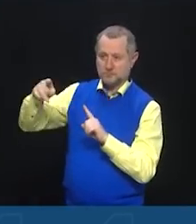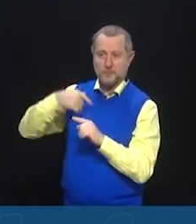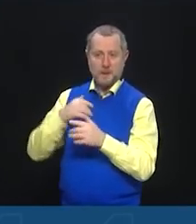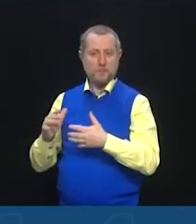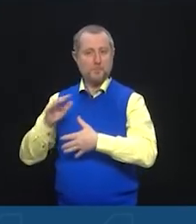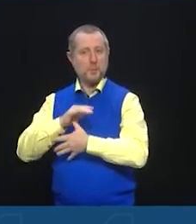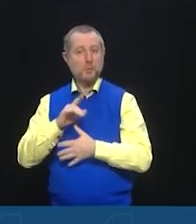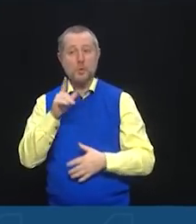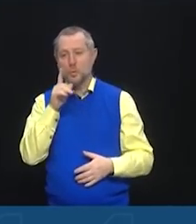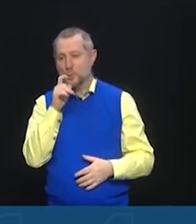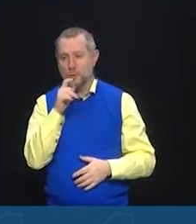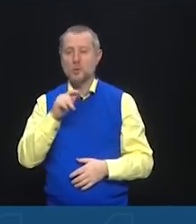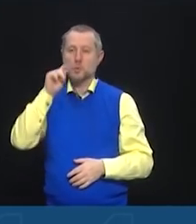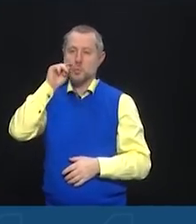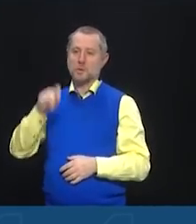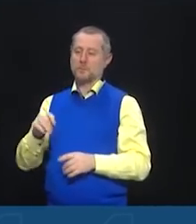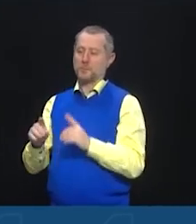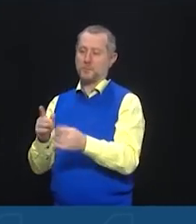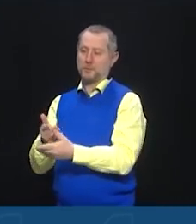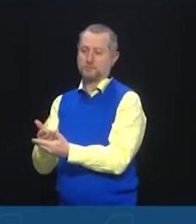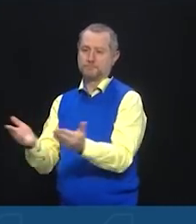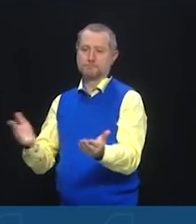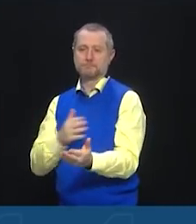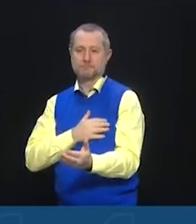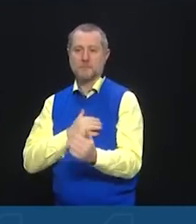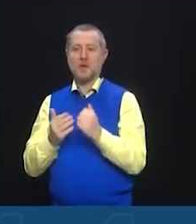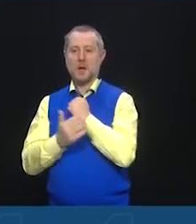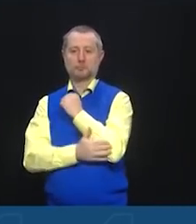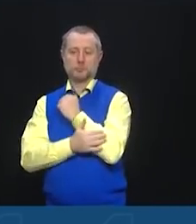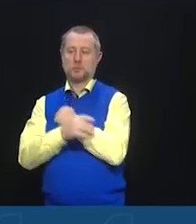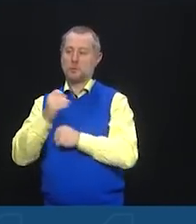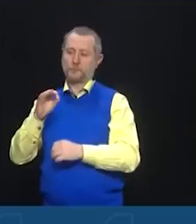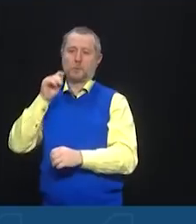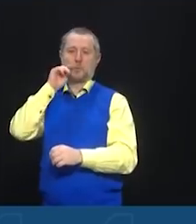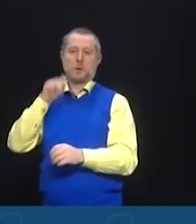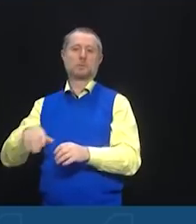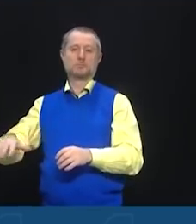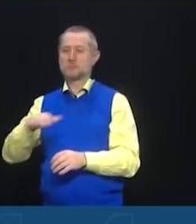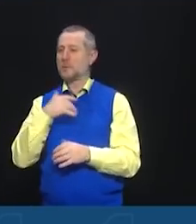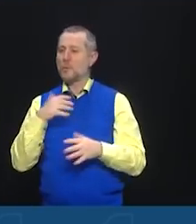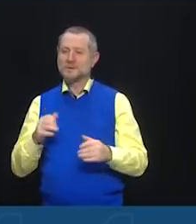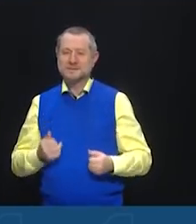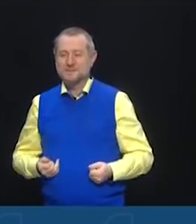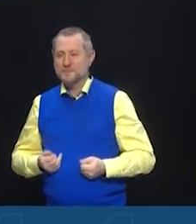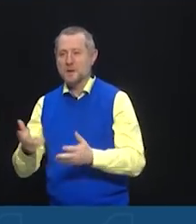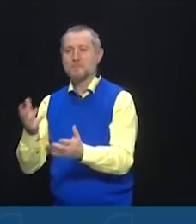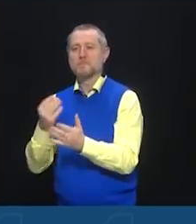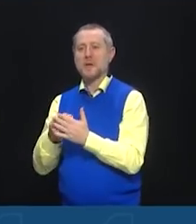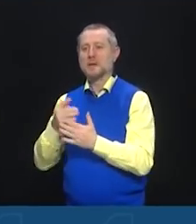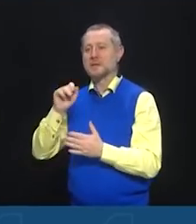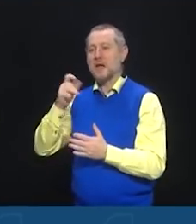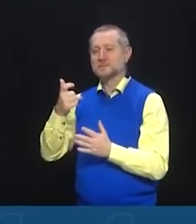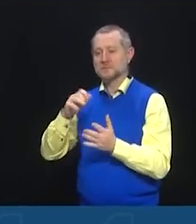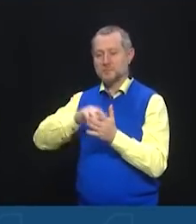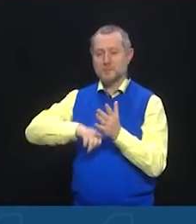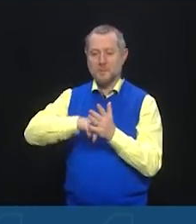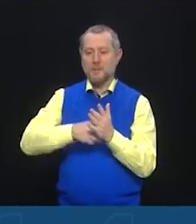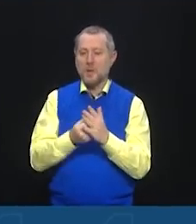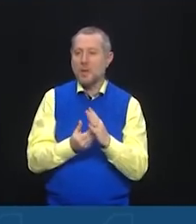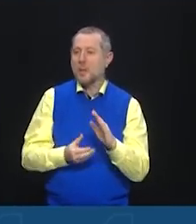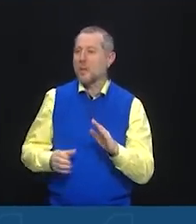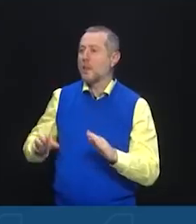and the country of Ukraine, and to make sure that we are not spending any taxpayer dollars in support of propping up that